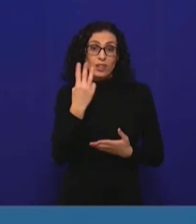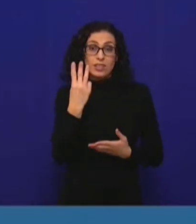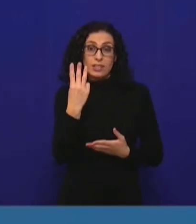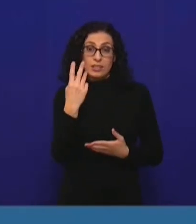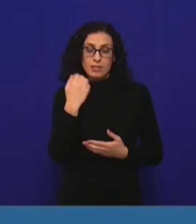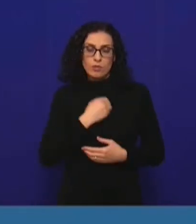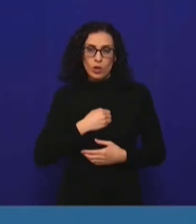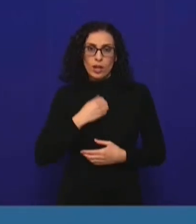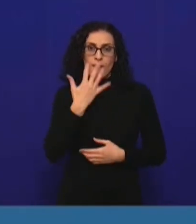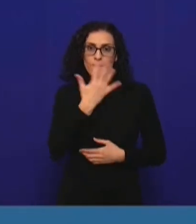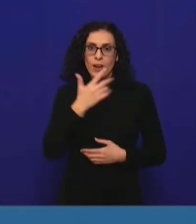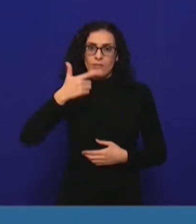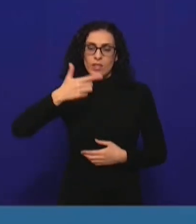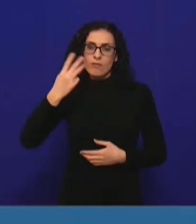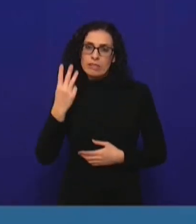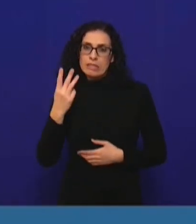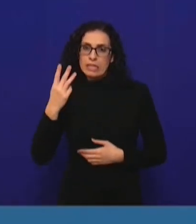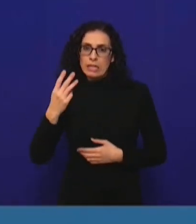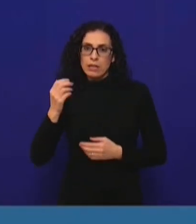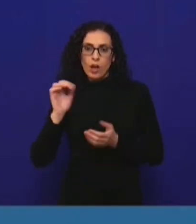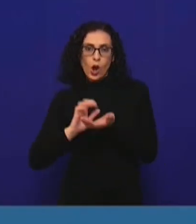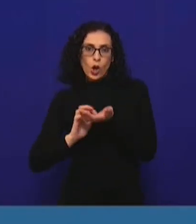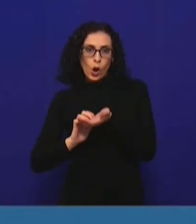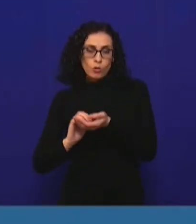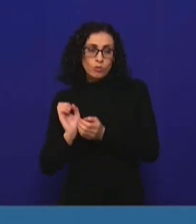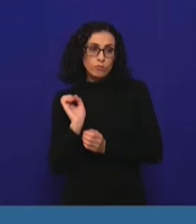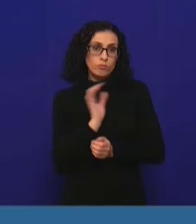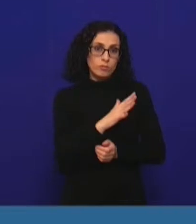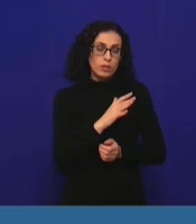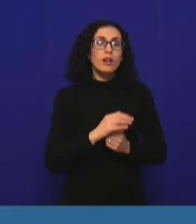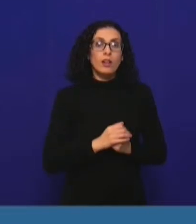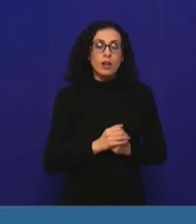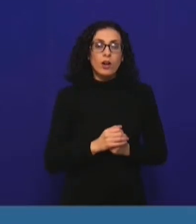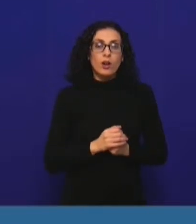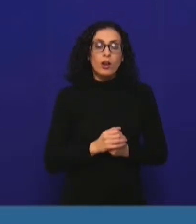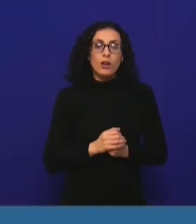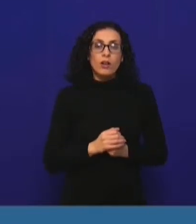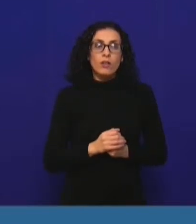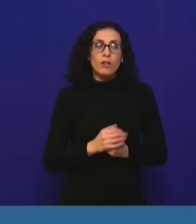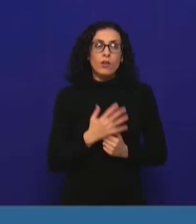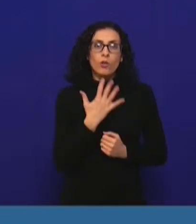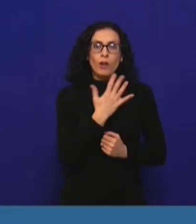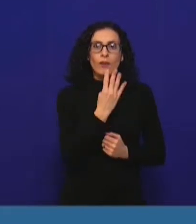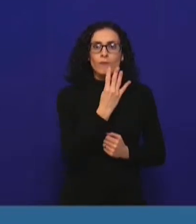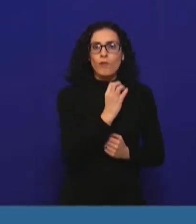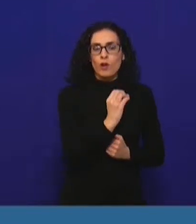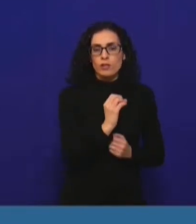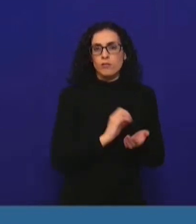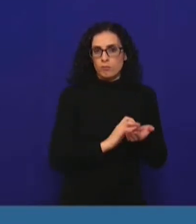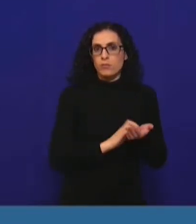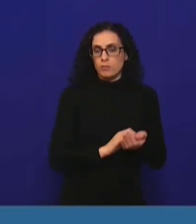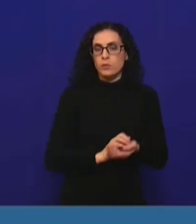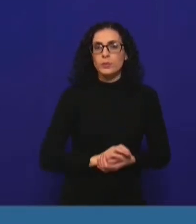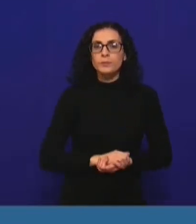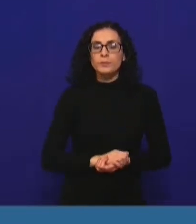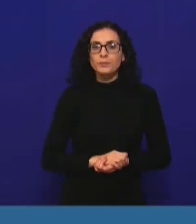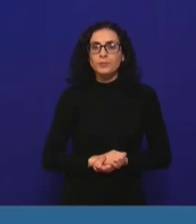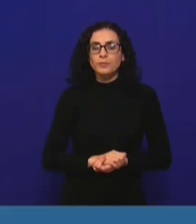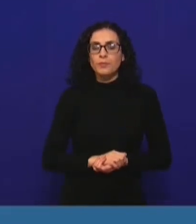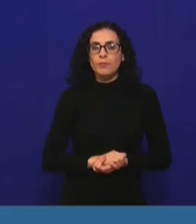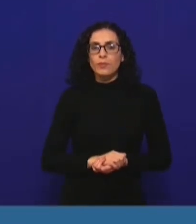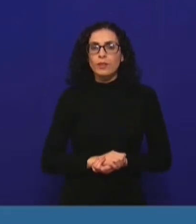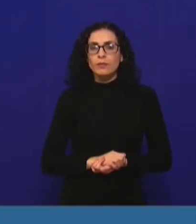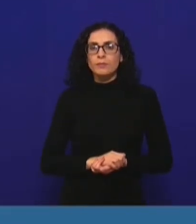573 codes lil persuni pożittivi u minn dawn 340 infatti daħlu l-app. U kellna wkoll